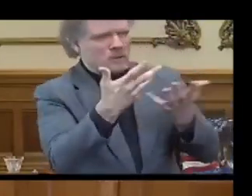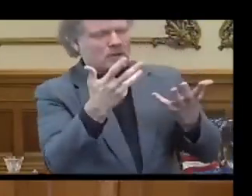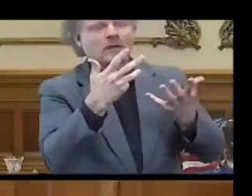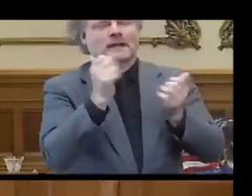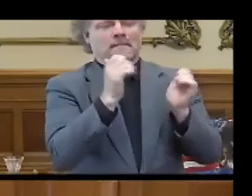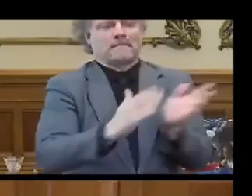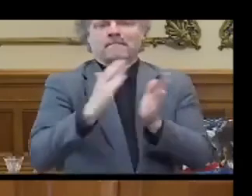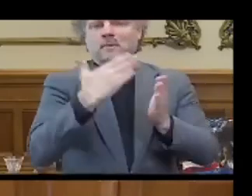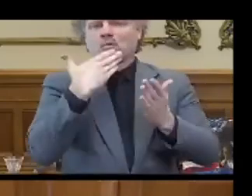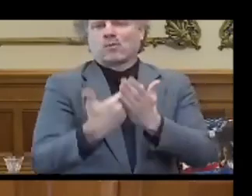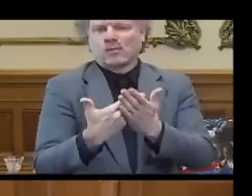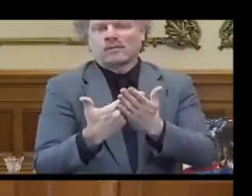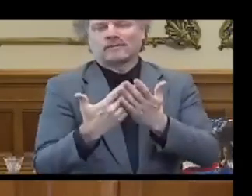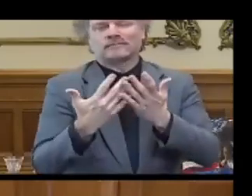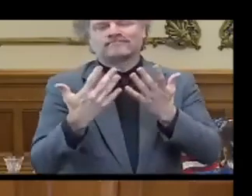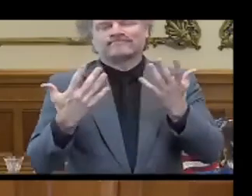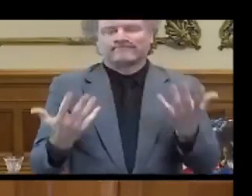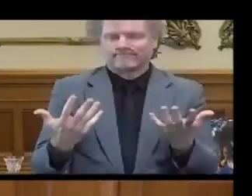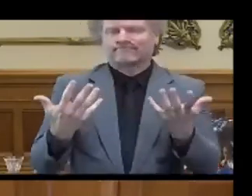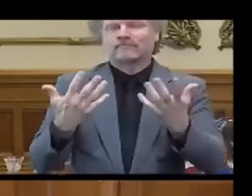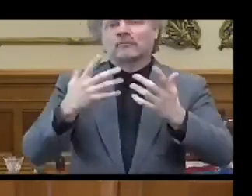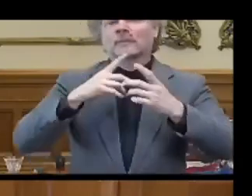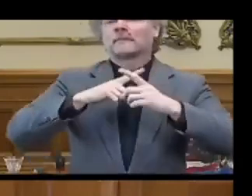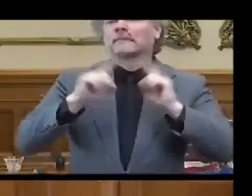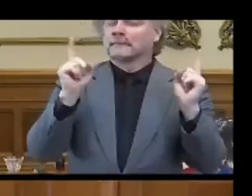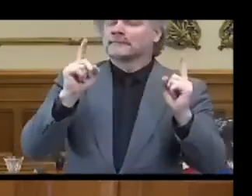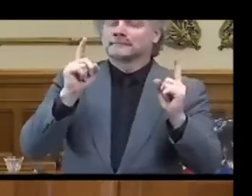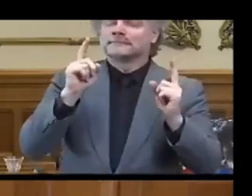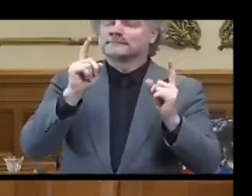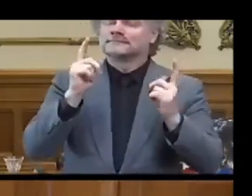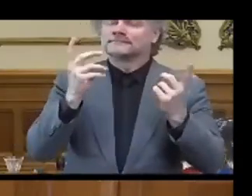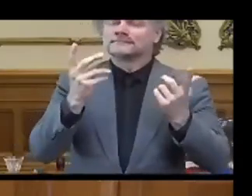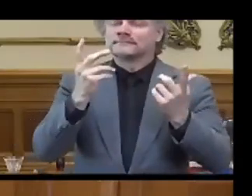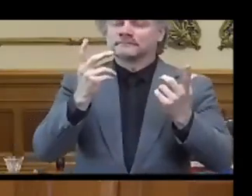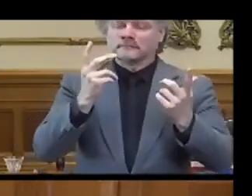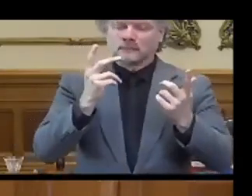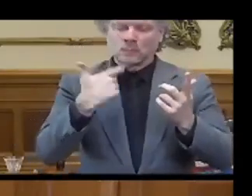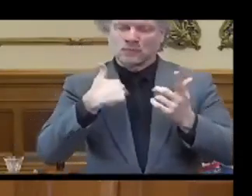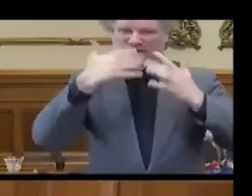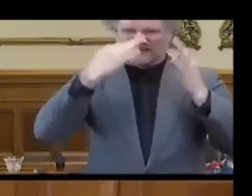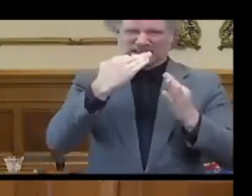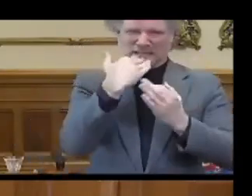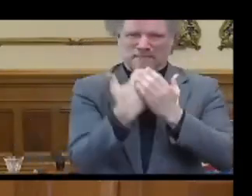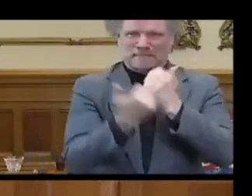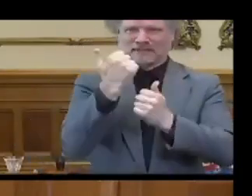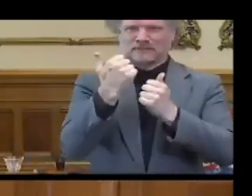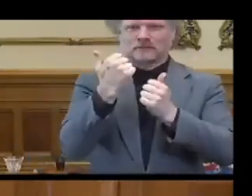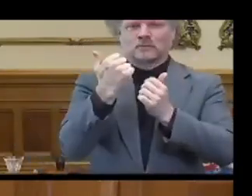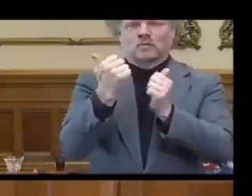plan, but we want to, again, make those the best decisions we can with the best information we have.